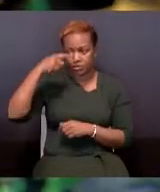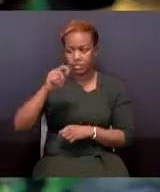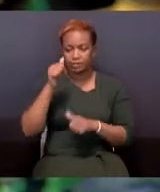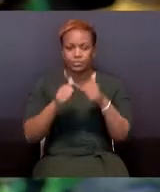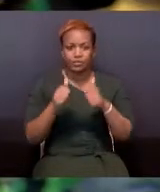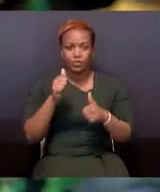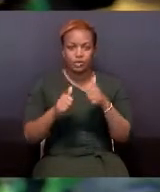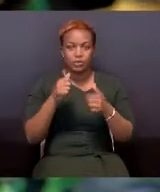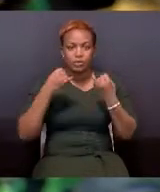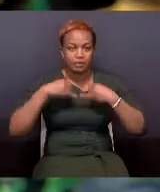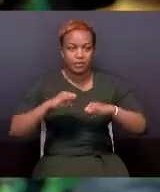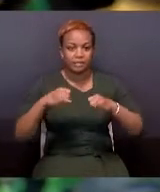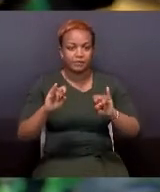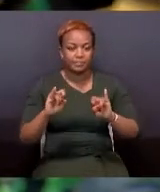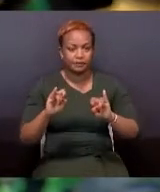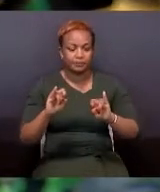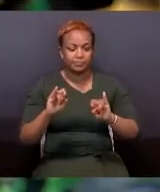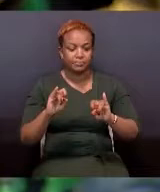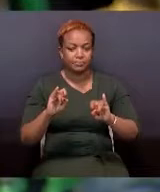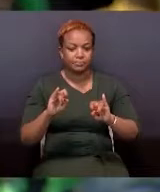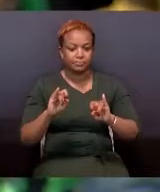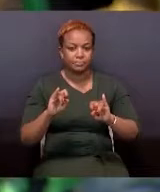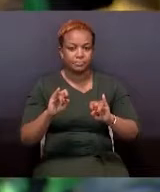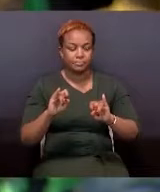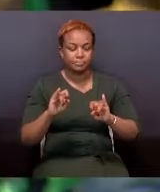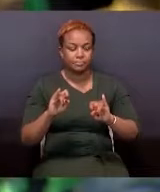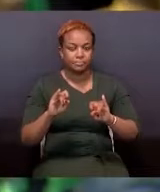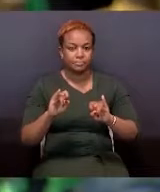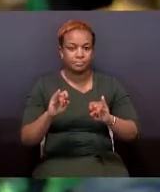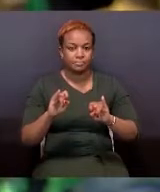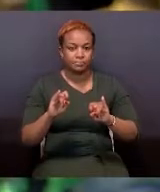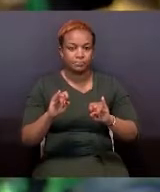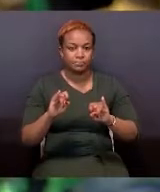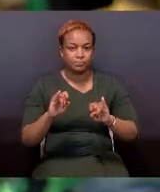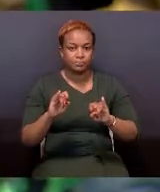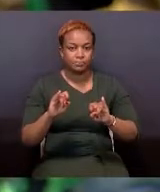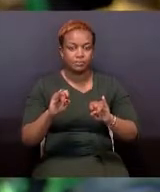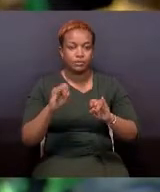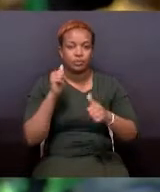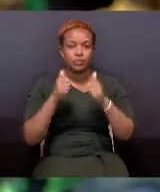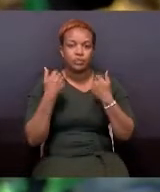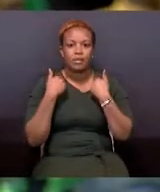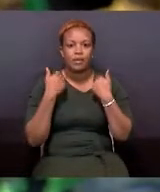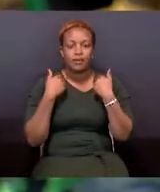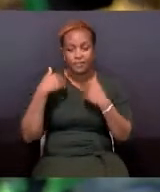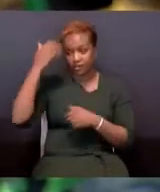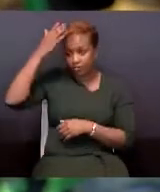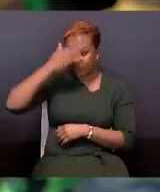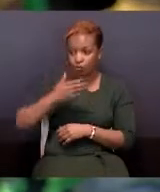be implemented and put into place. And those policies are youth-friendly policies that are putting them at the forefront